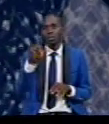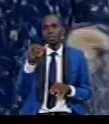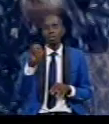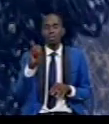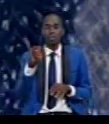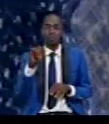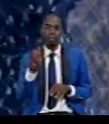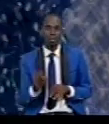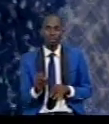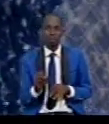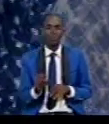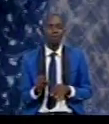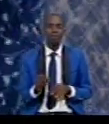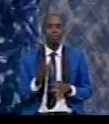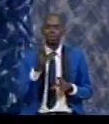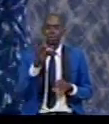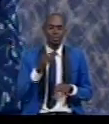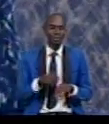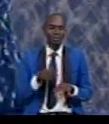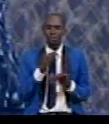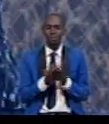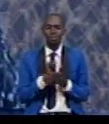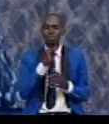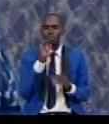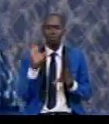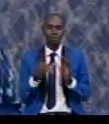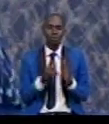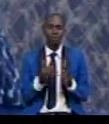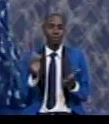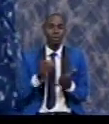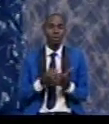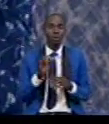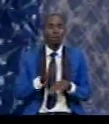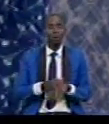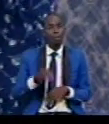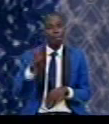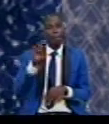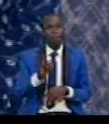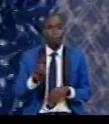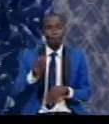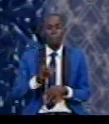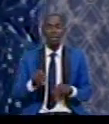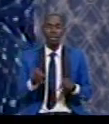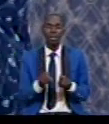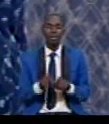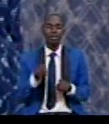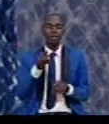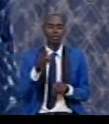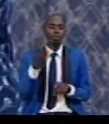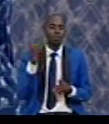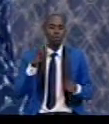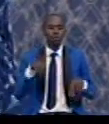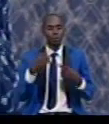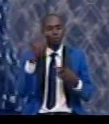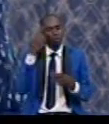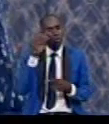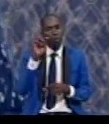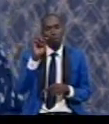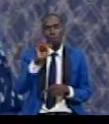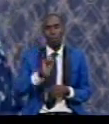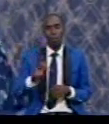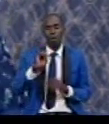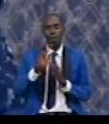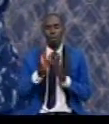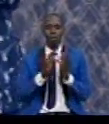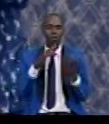cannot do it again. All of a sudden, on Monday, as I was going to Bible study, my sister asked me, when is Pastor